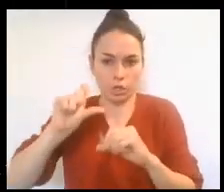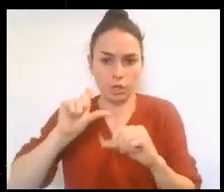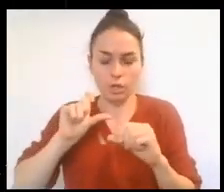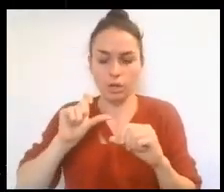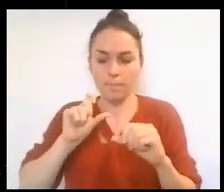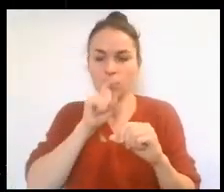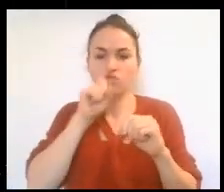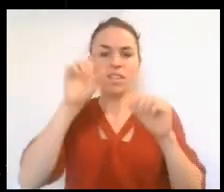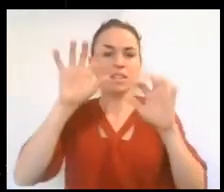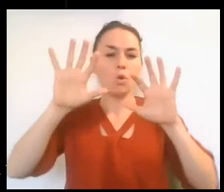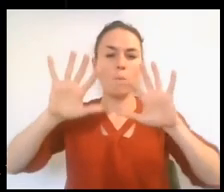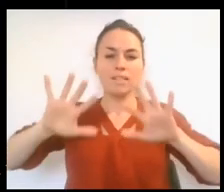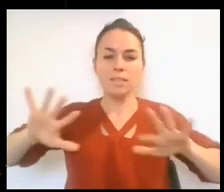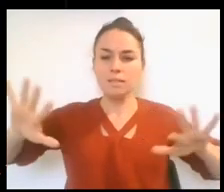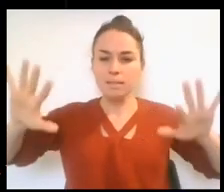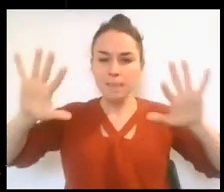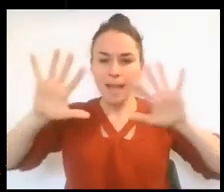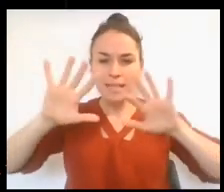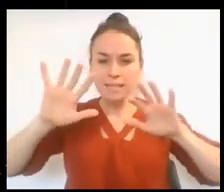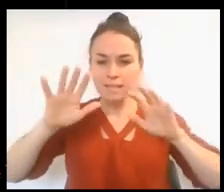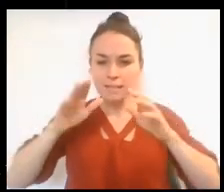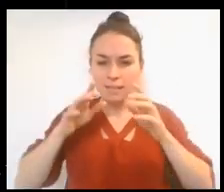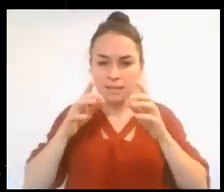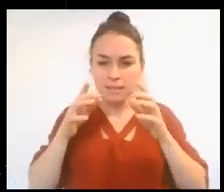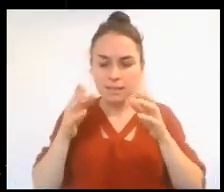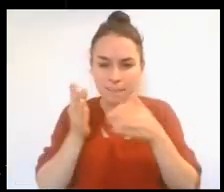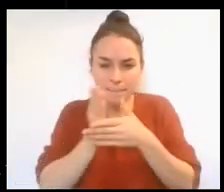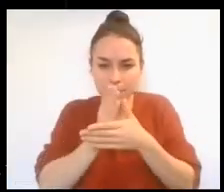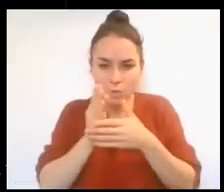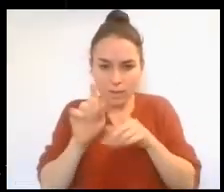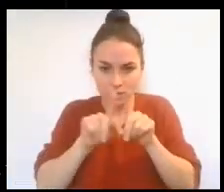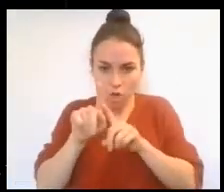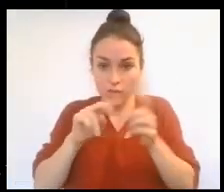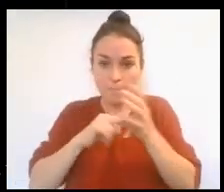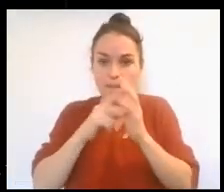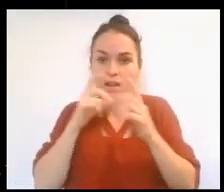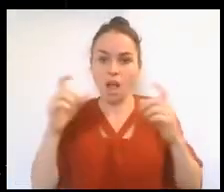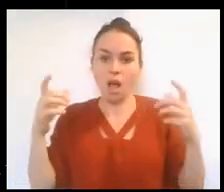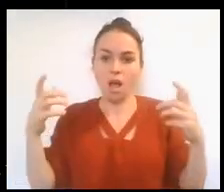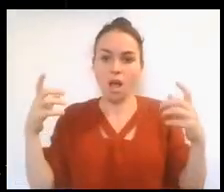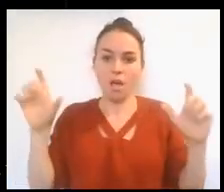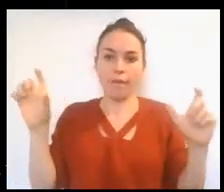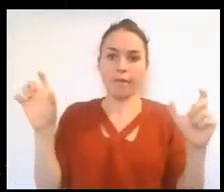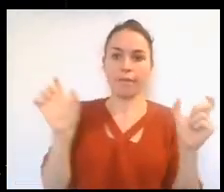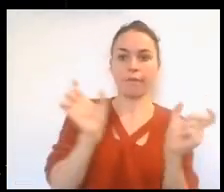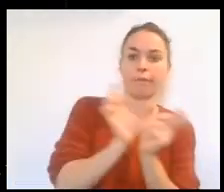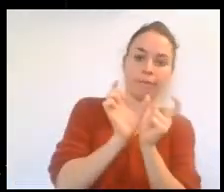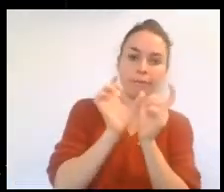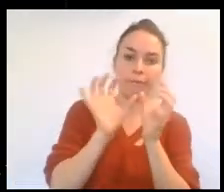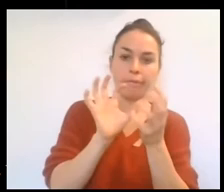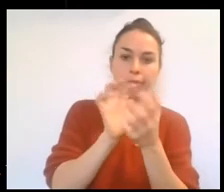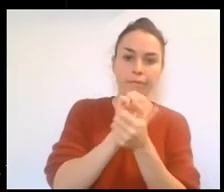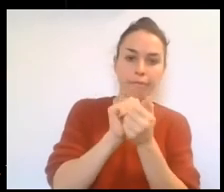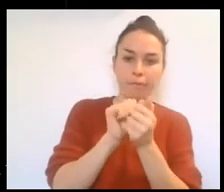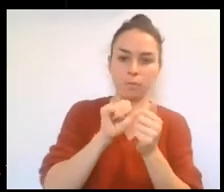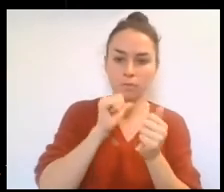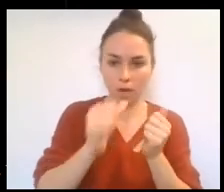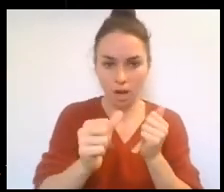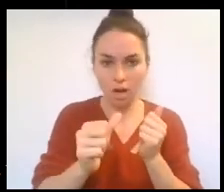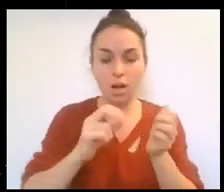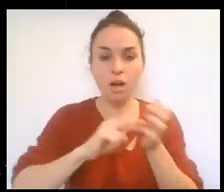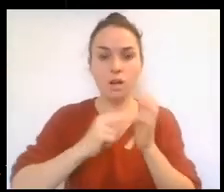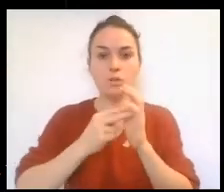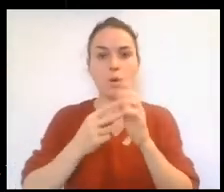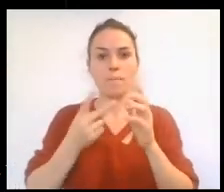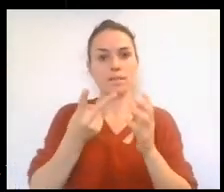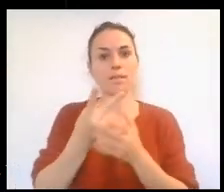space between individual stars that they actually don't collide themselves. So you have these two galaxies merging under their